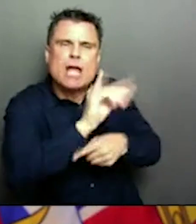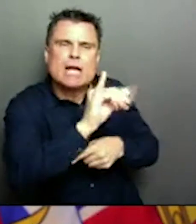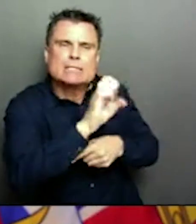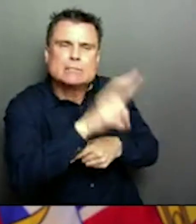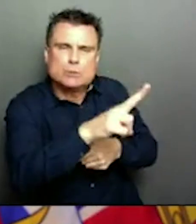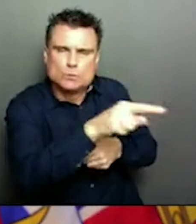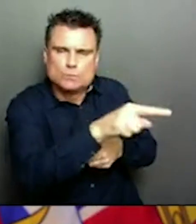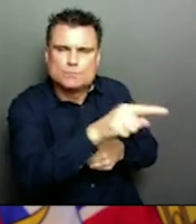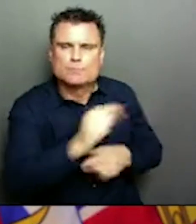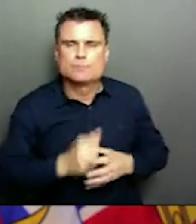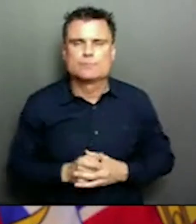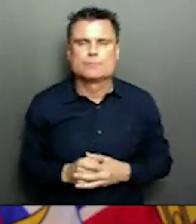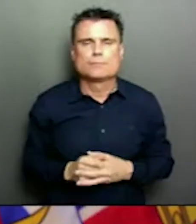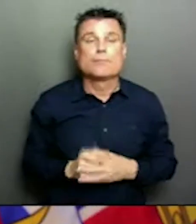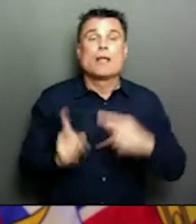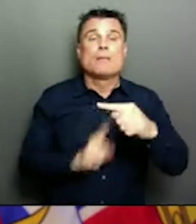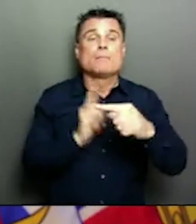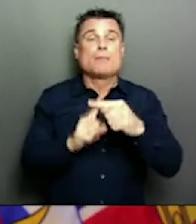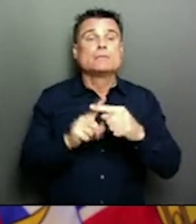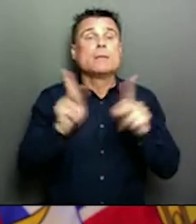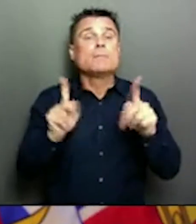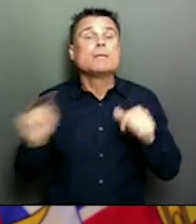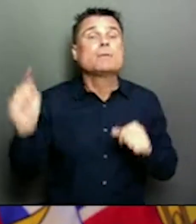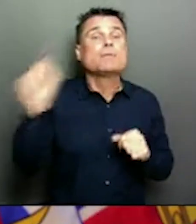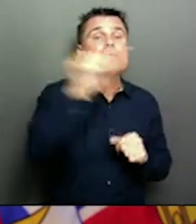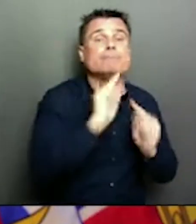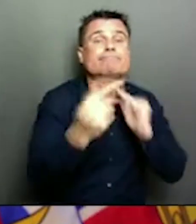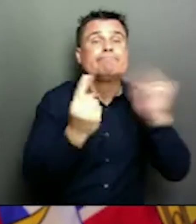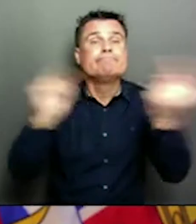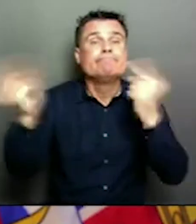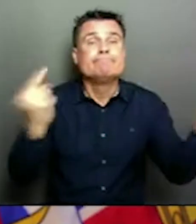11,947 people under active public health monitoring and